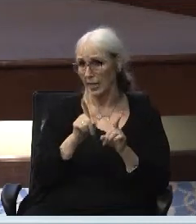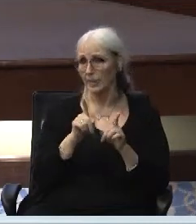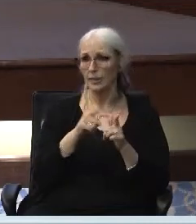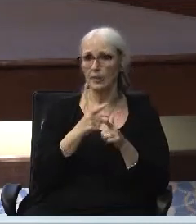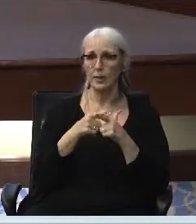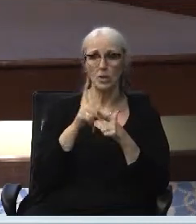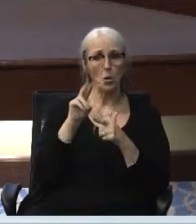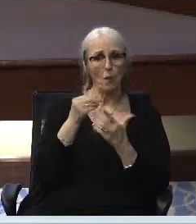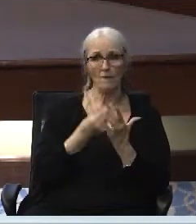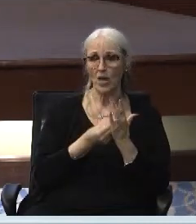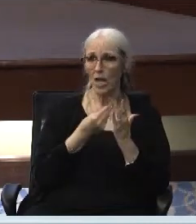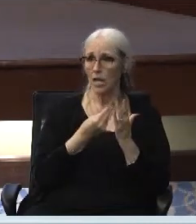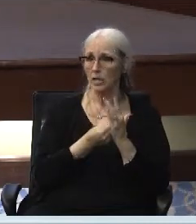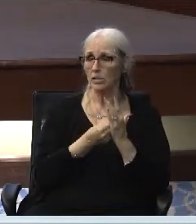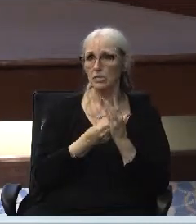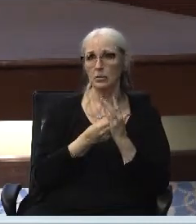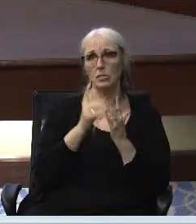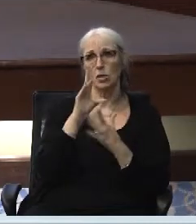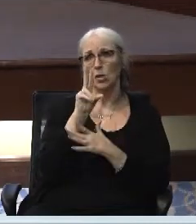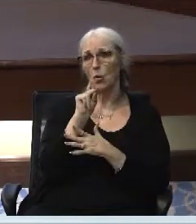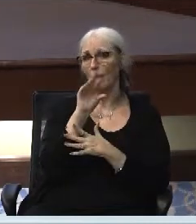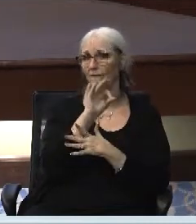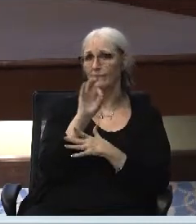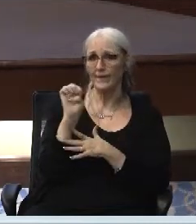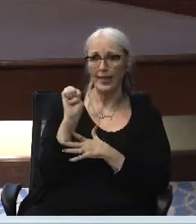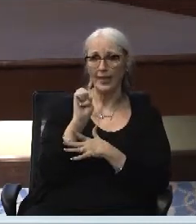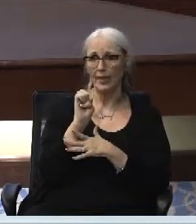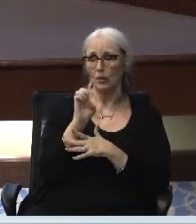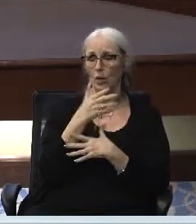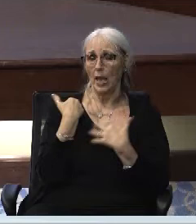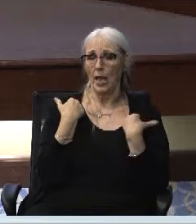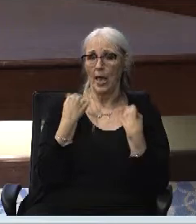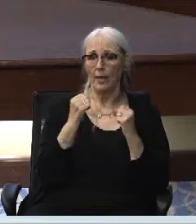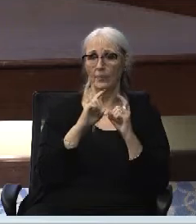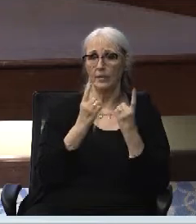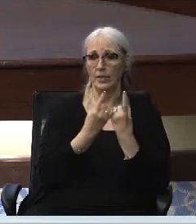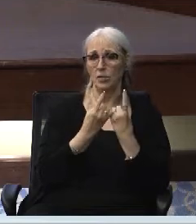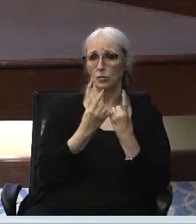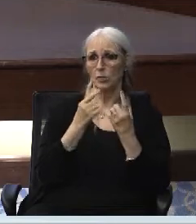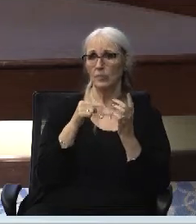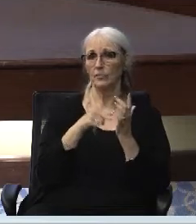no fee to the city or the health district for these tests.